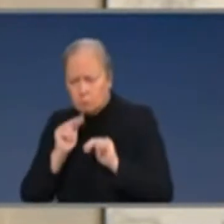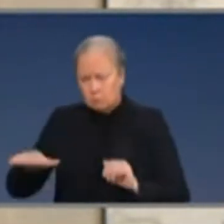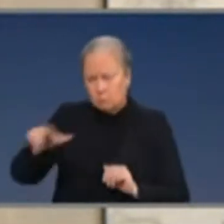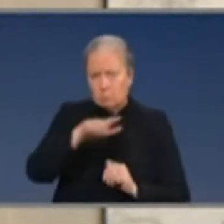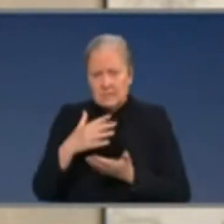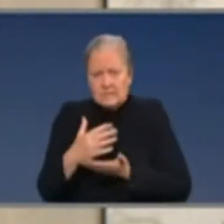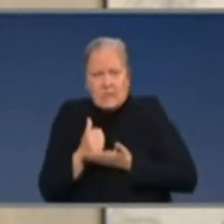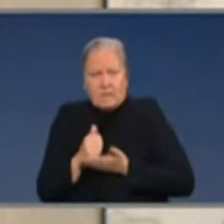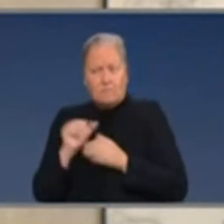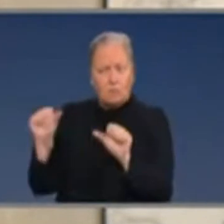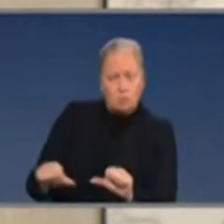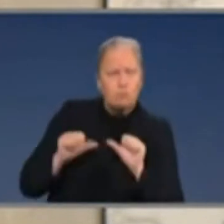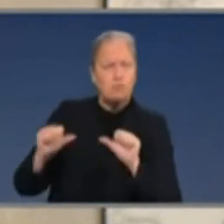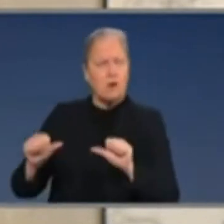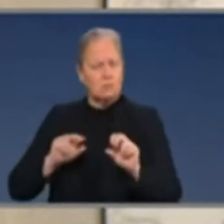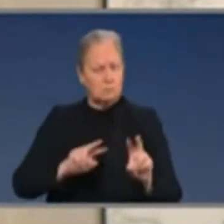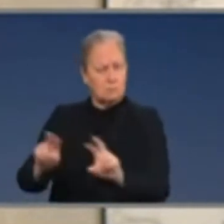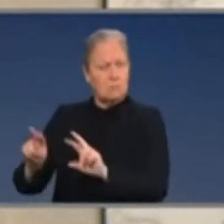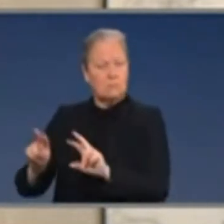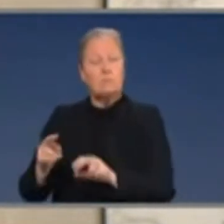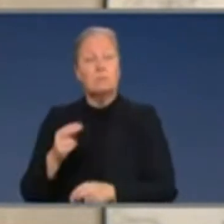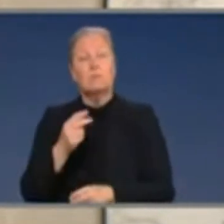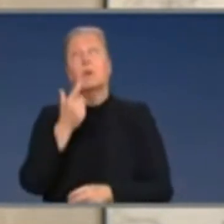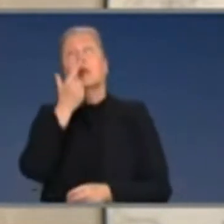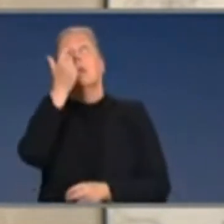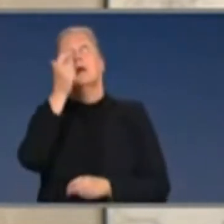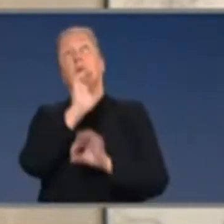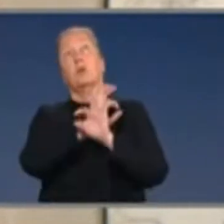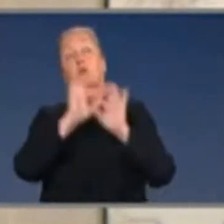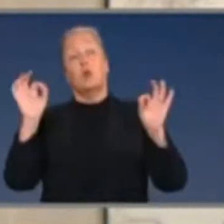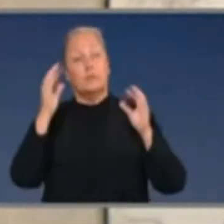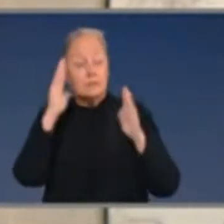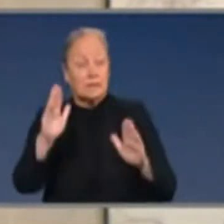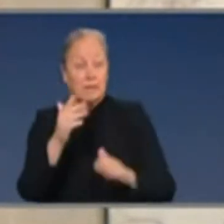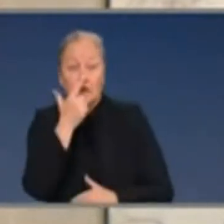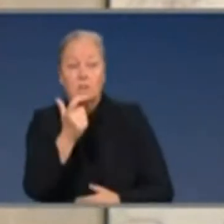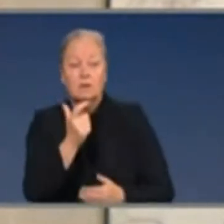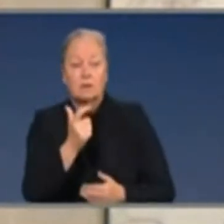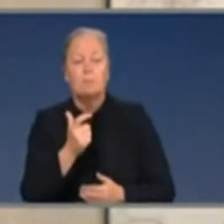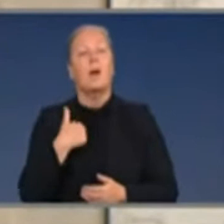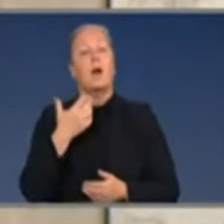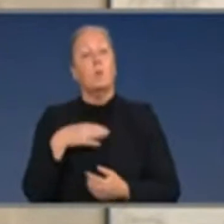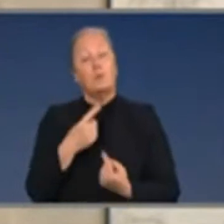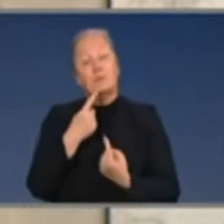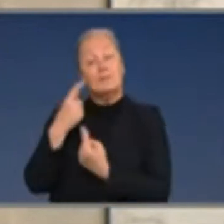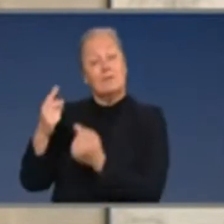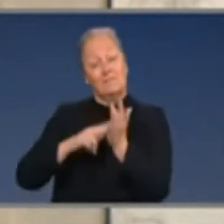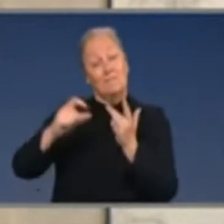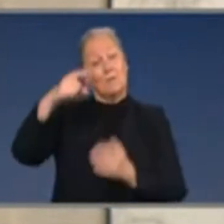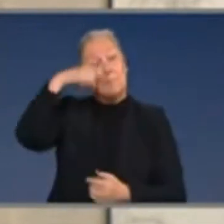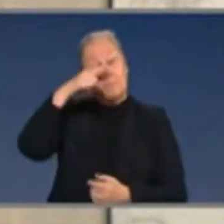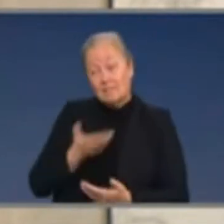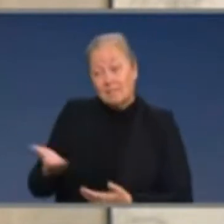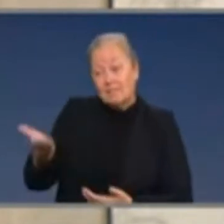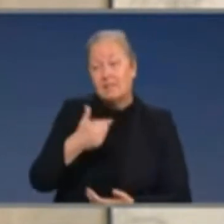are safe. And thank God we've had no deaths. And I want to say to all Victorians today, our hearts